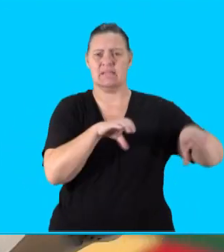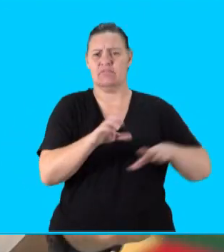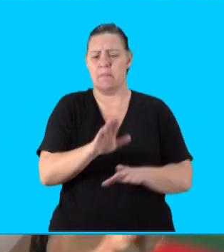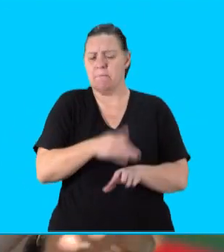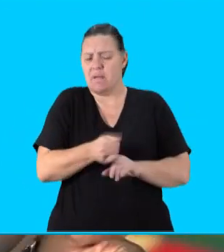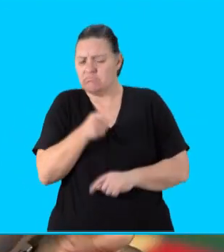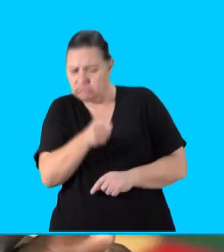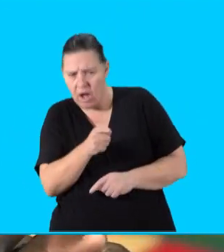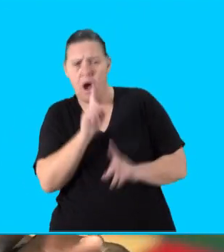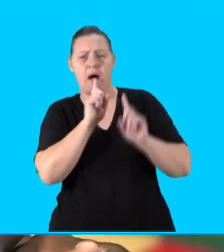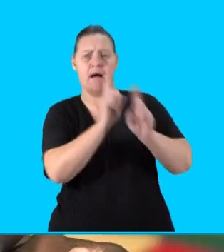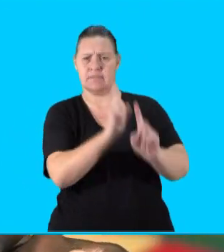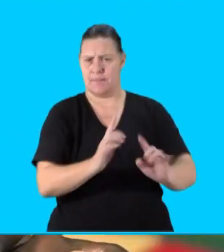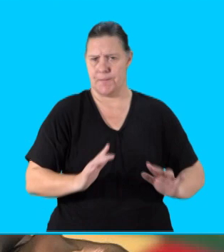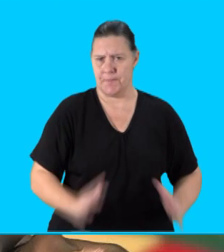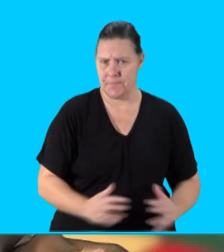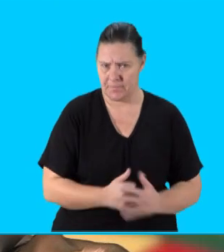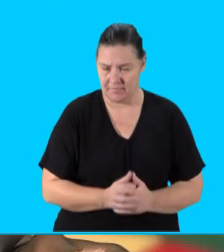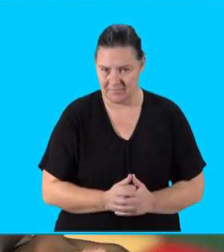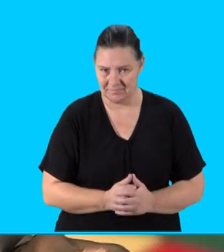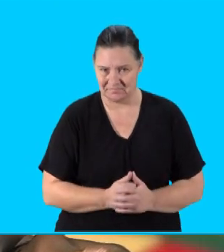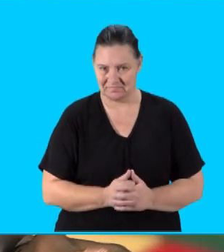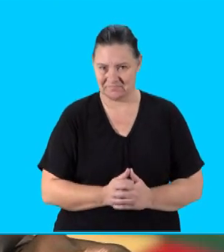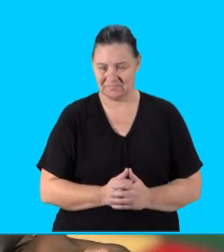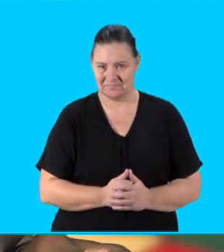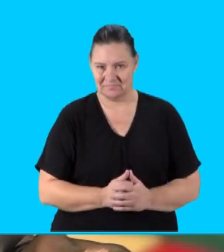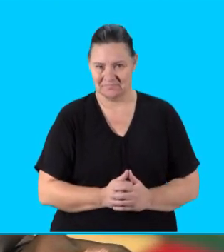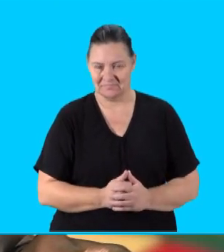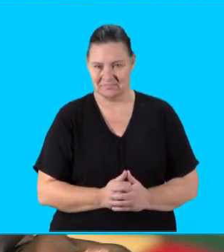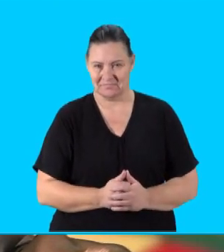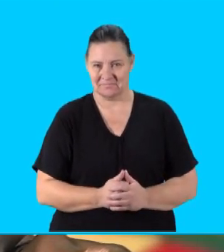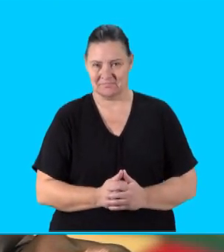activities based on the periodic table. So let's begin.